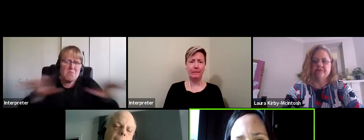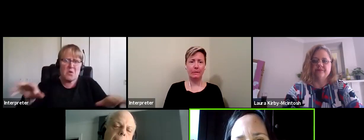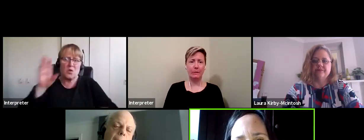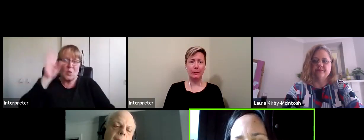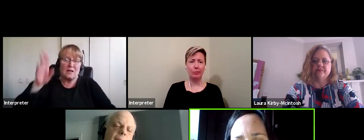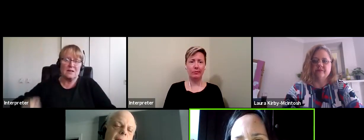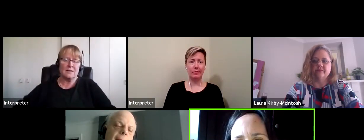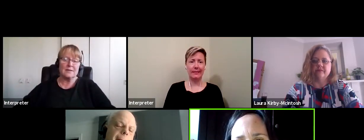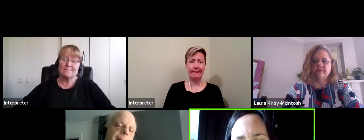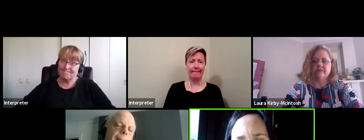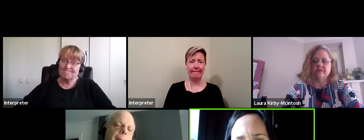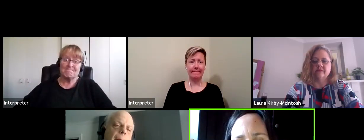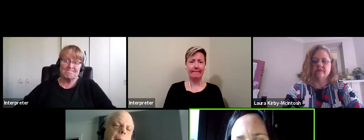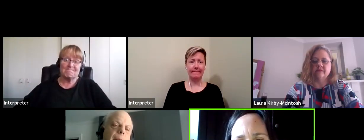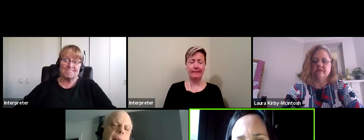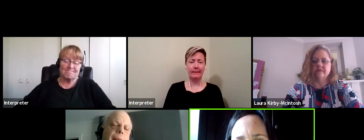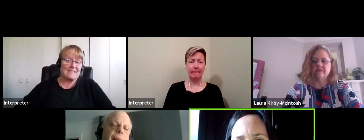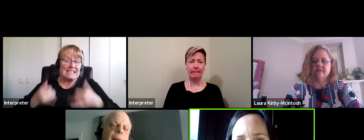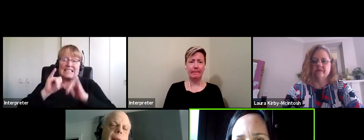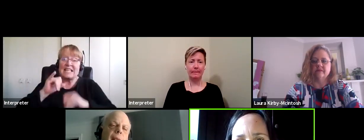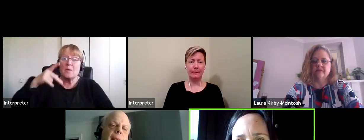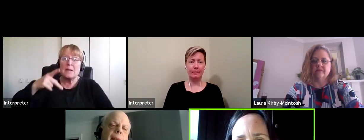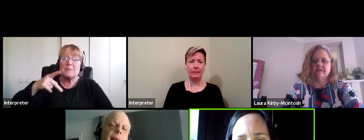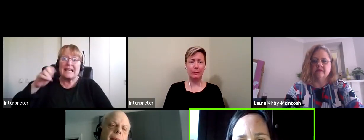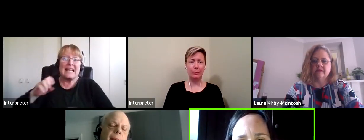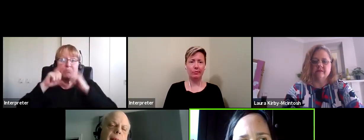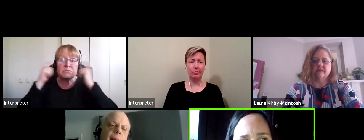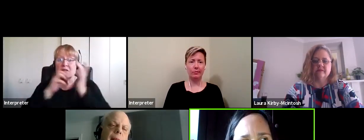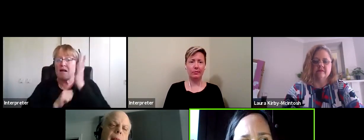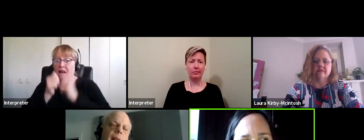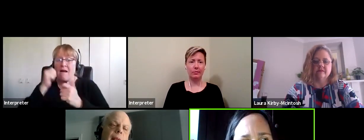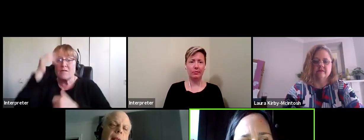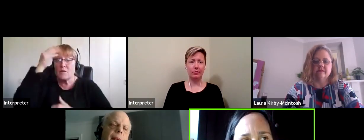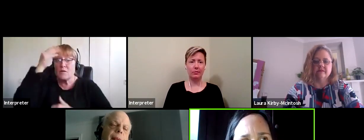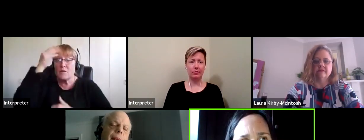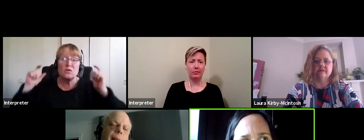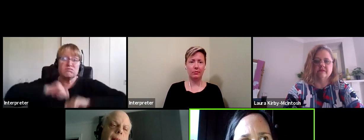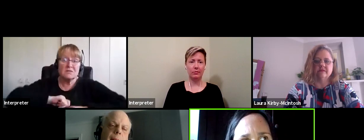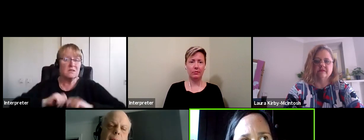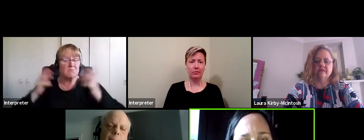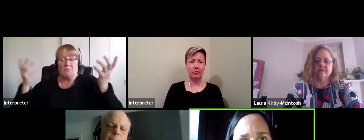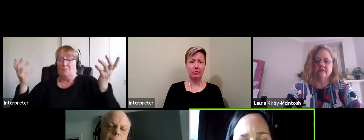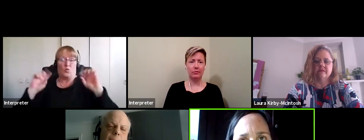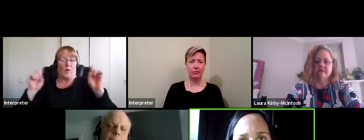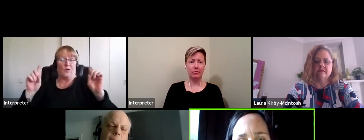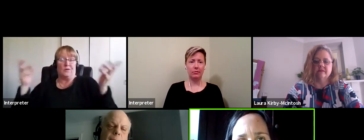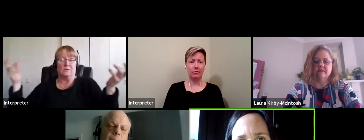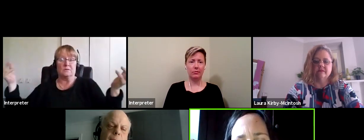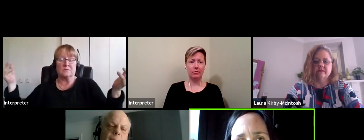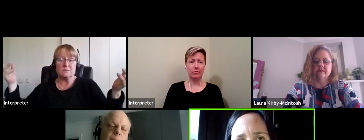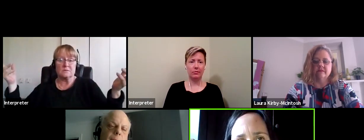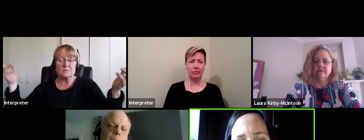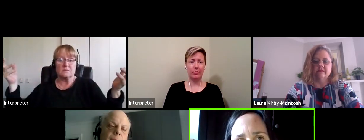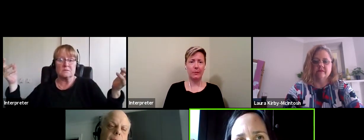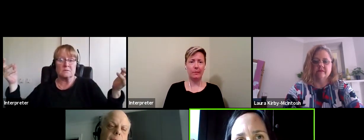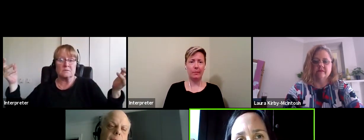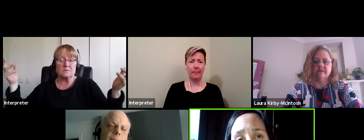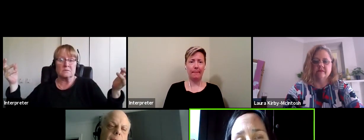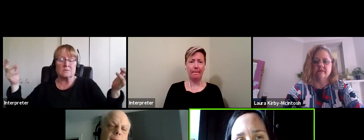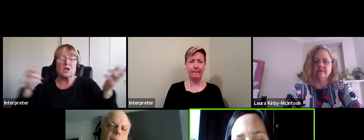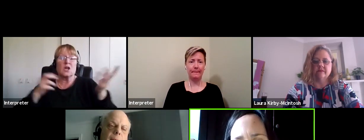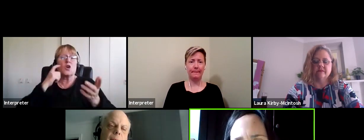still having difficulty finding PPE. So SILT is doing what we can to support consumers with resources that we can